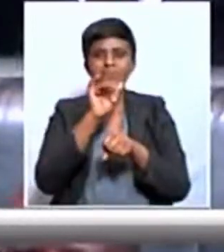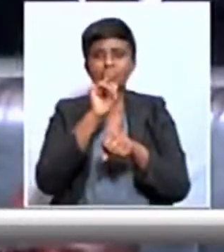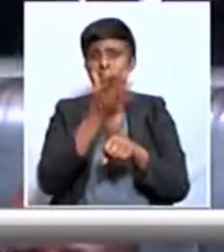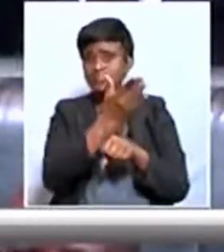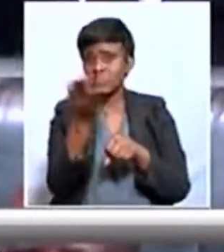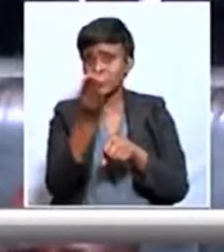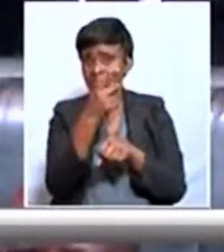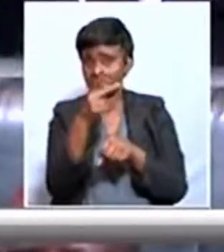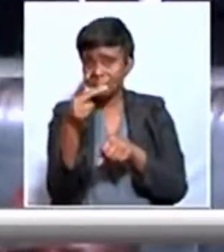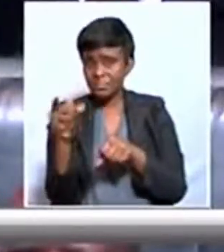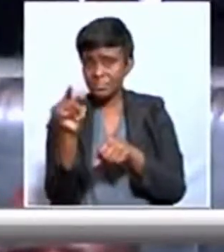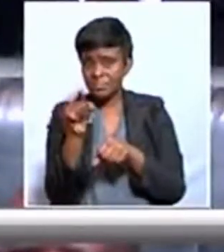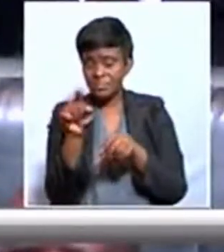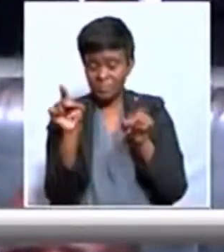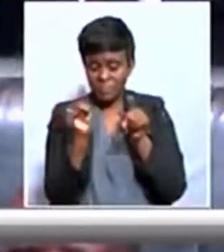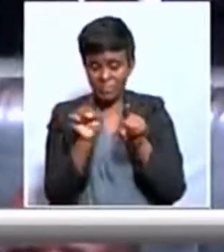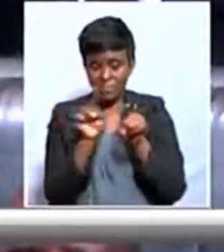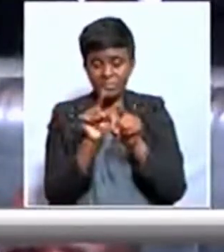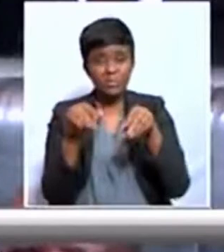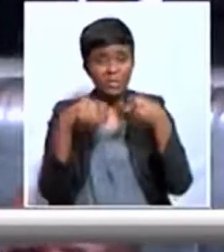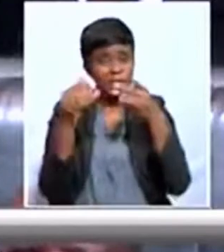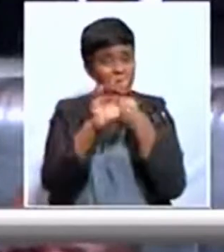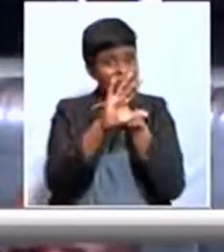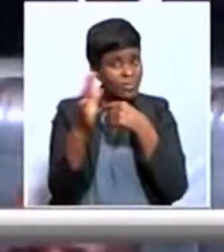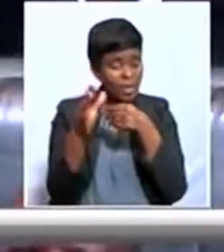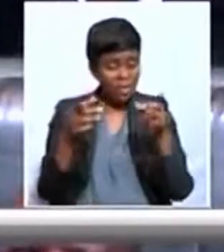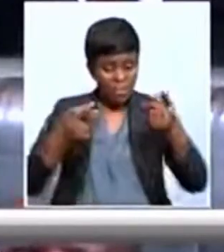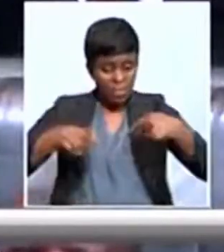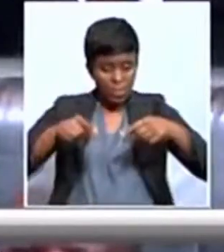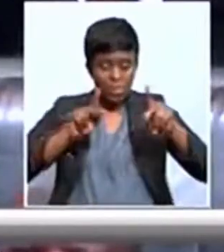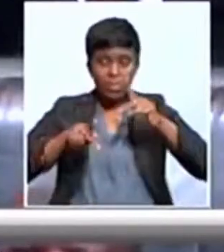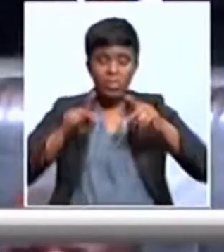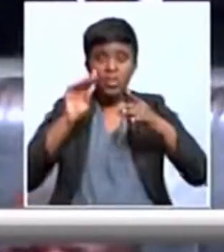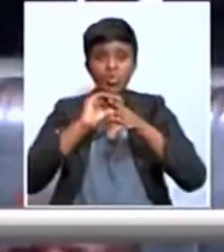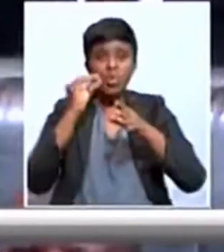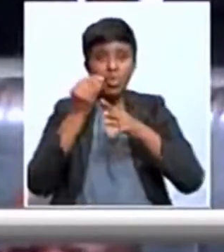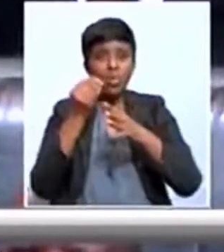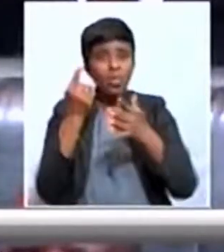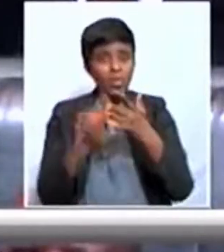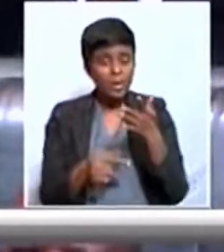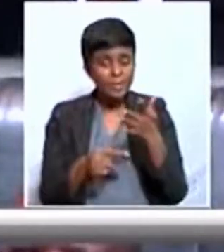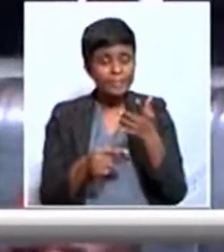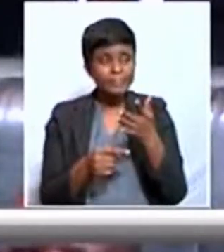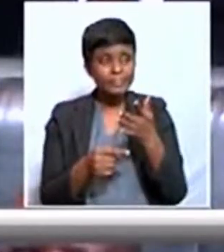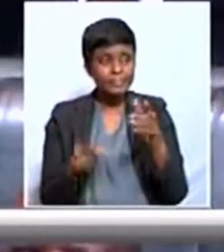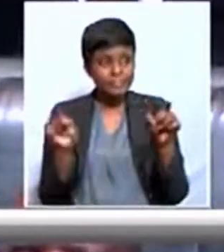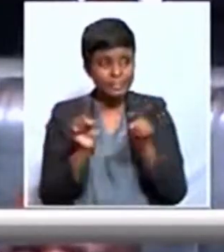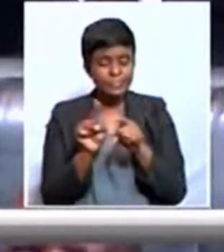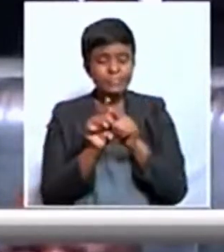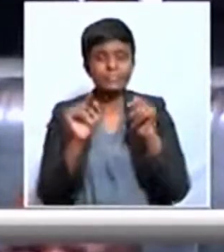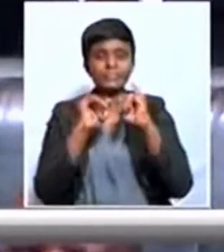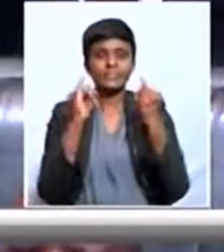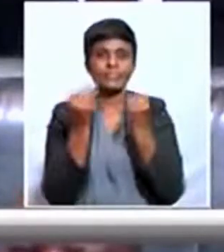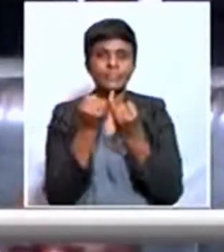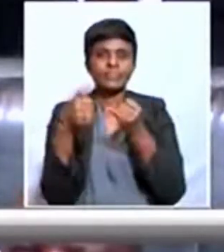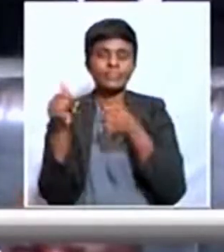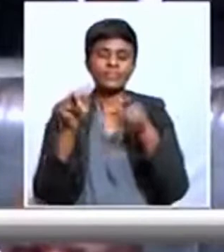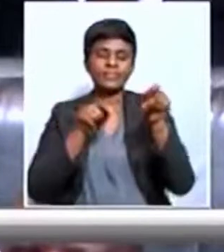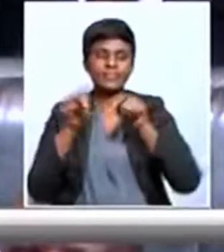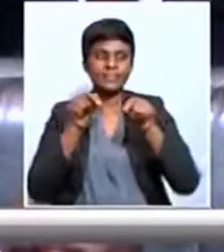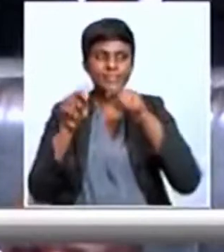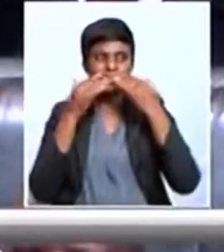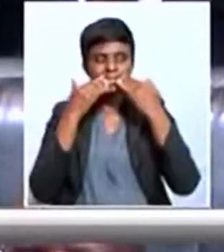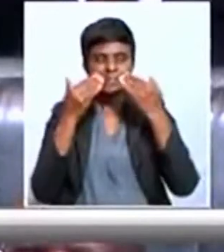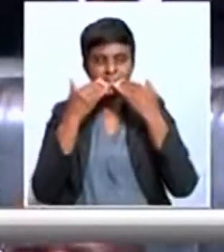particular properties either are given to the local communities there or the particular institutions take over. I thank